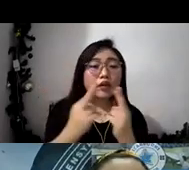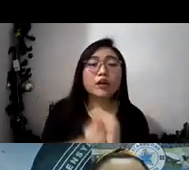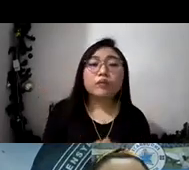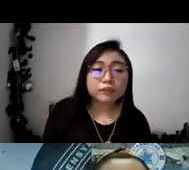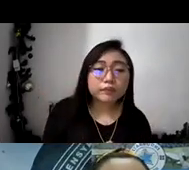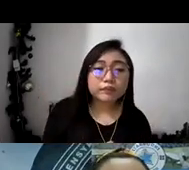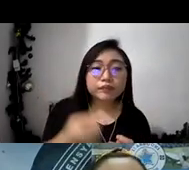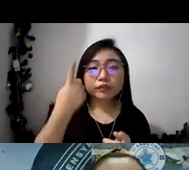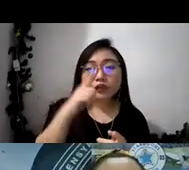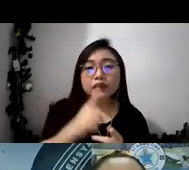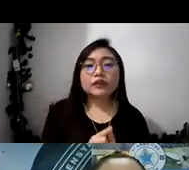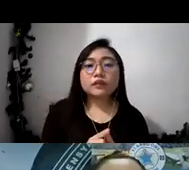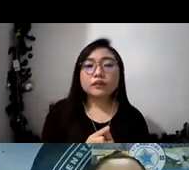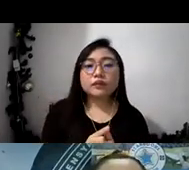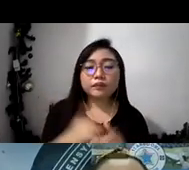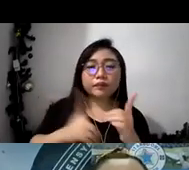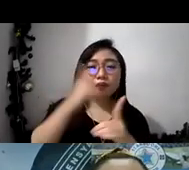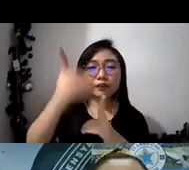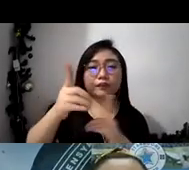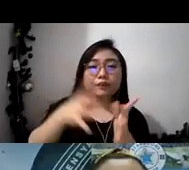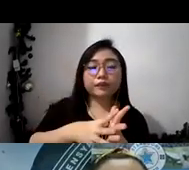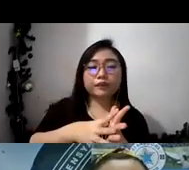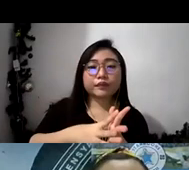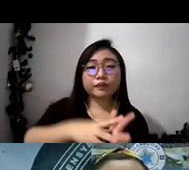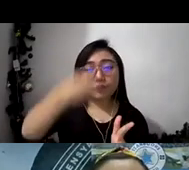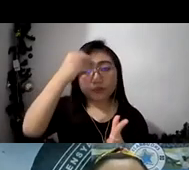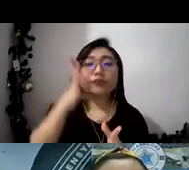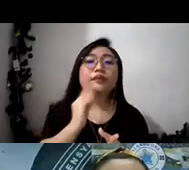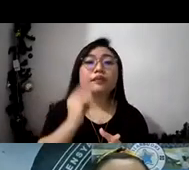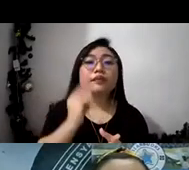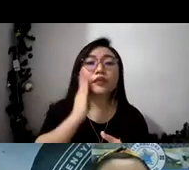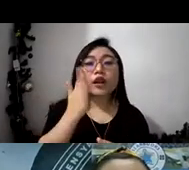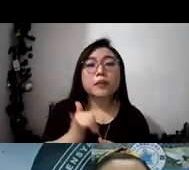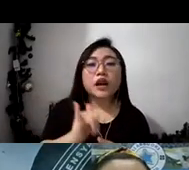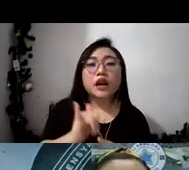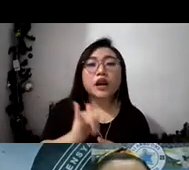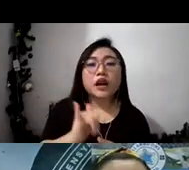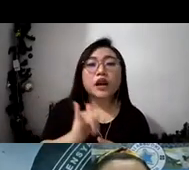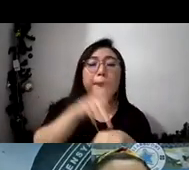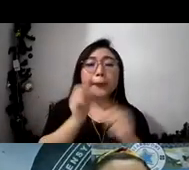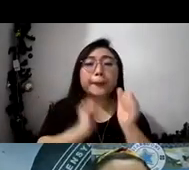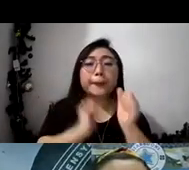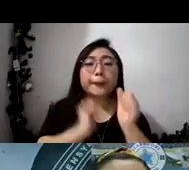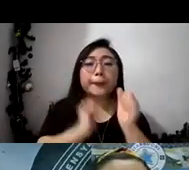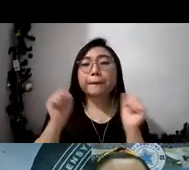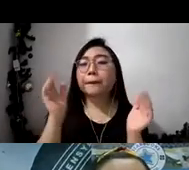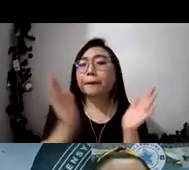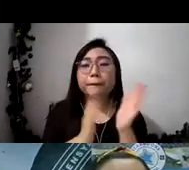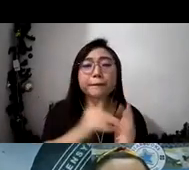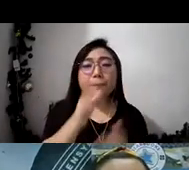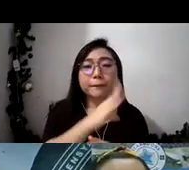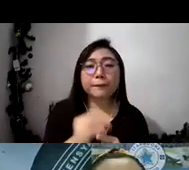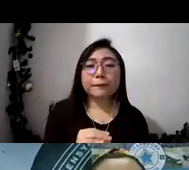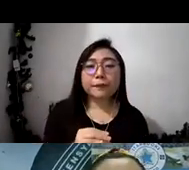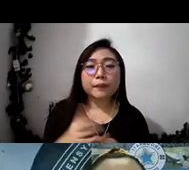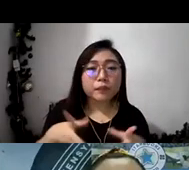learning experience of Philippine Science High School System, and then COVID-19 initiative. We also have here launching of